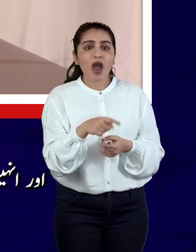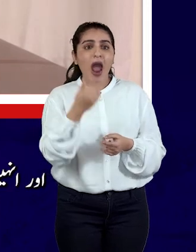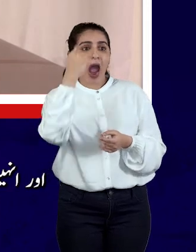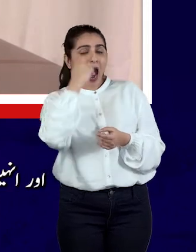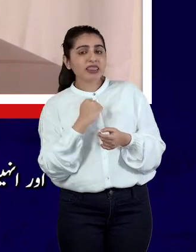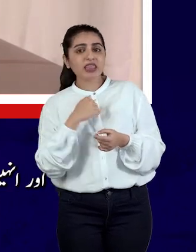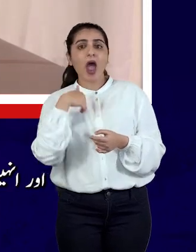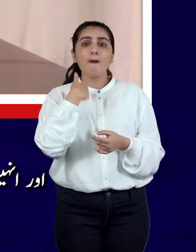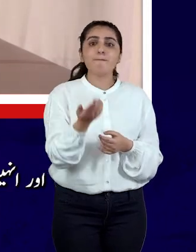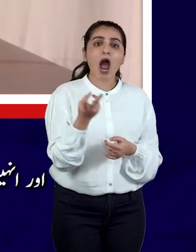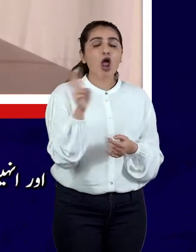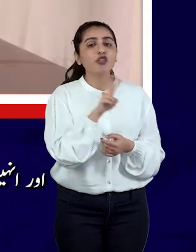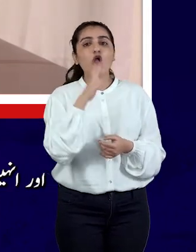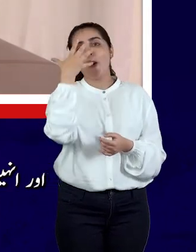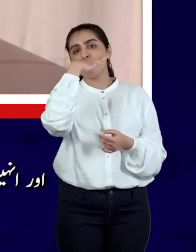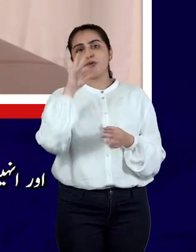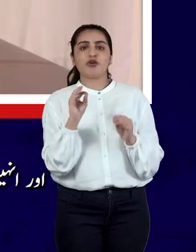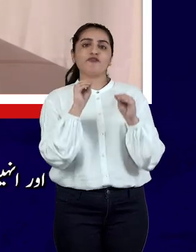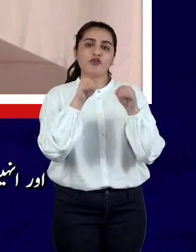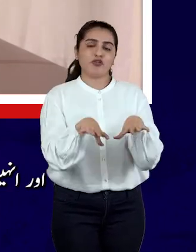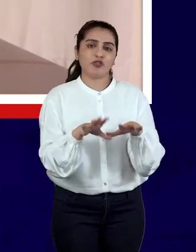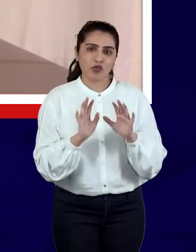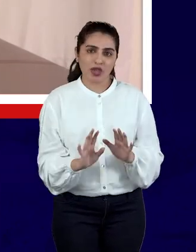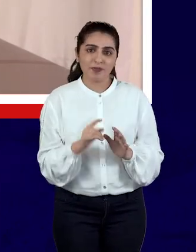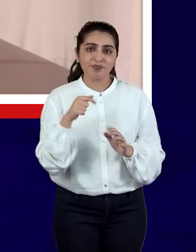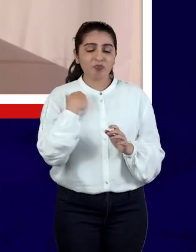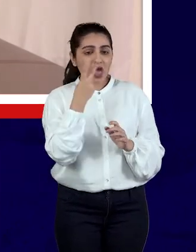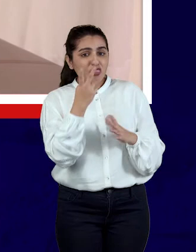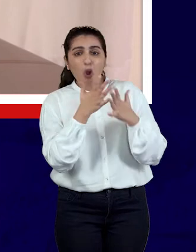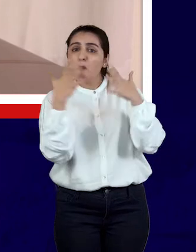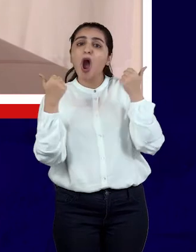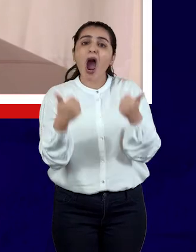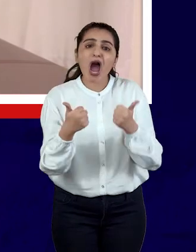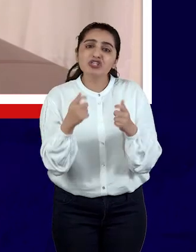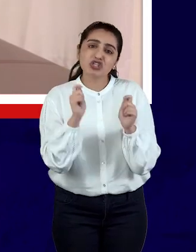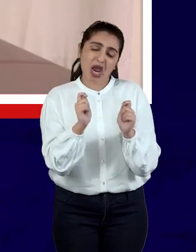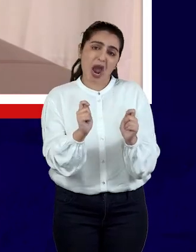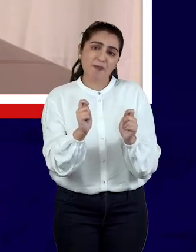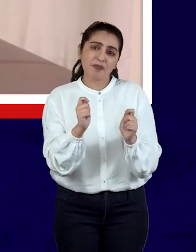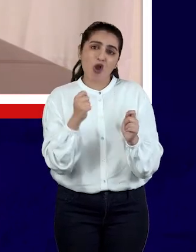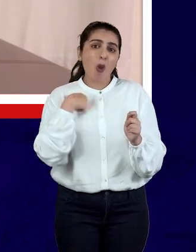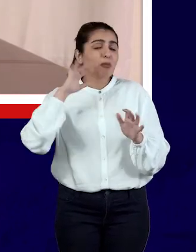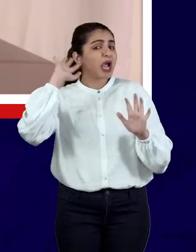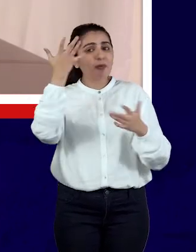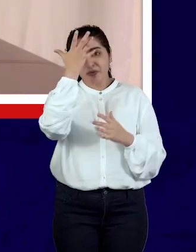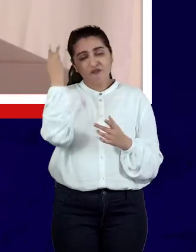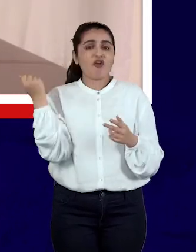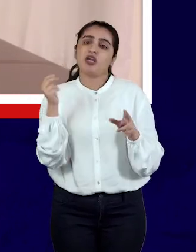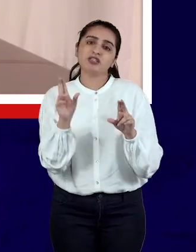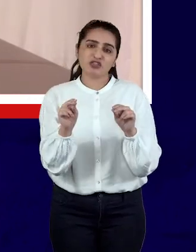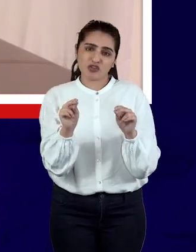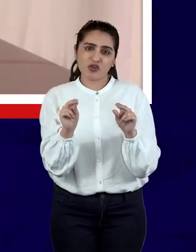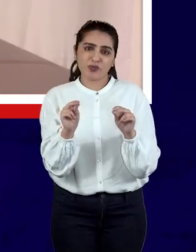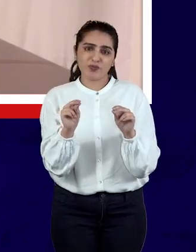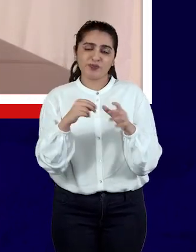beautiful on the inside as well as on the outside. It was the most incredible thing and I will never ever forget